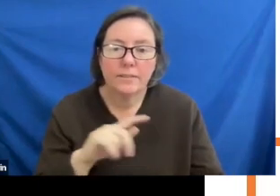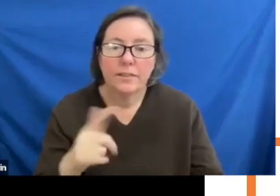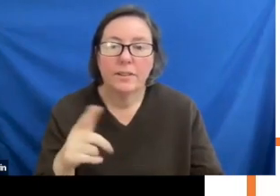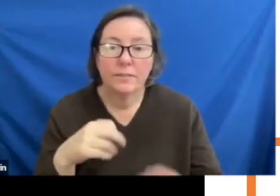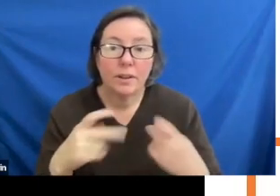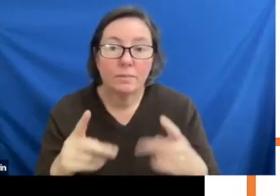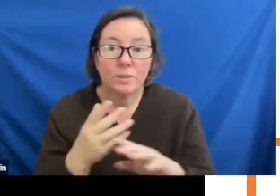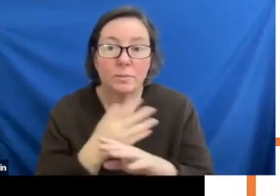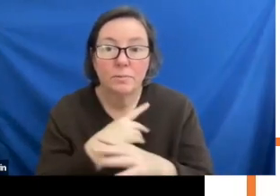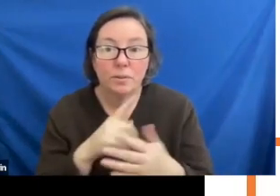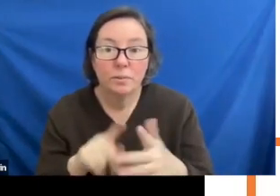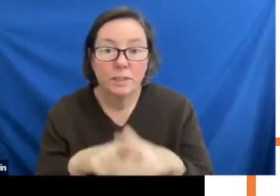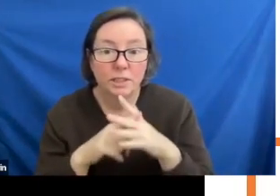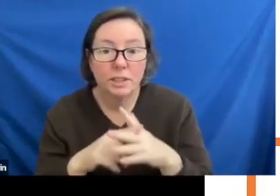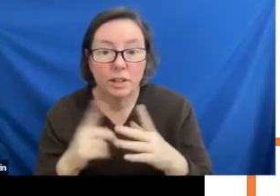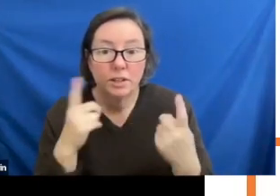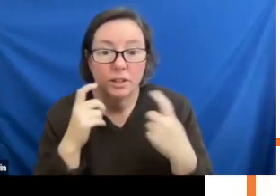now.